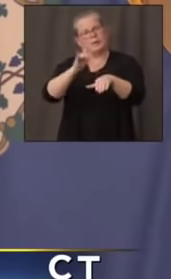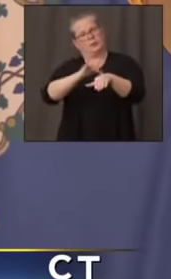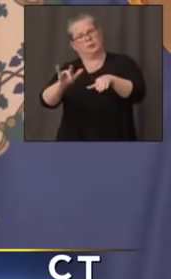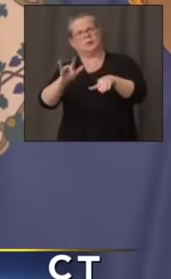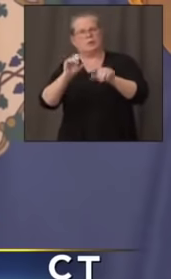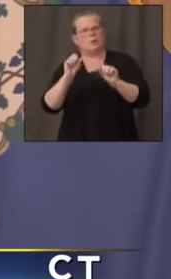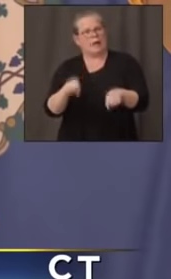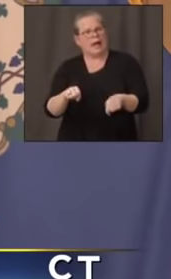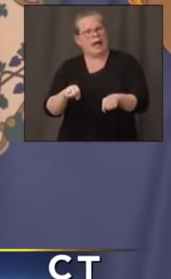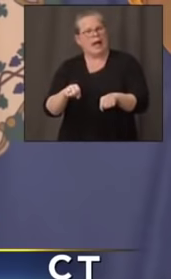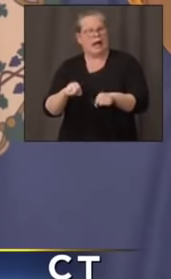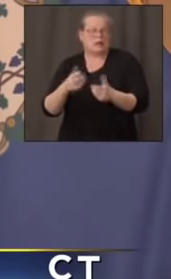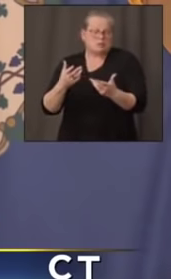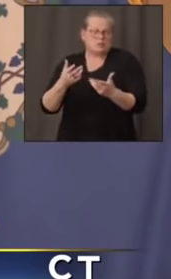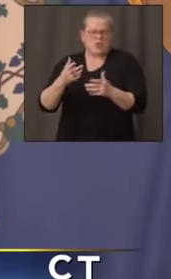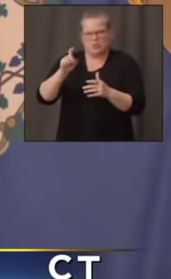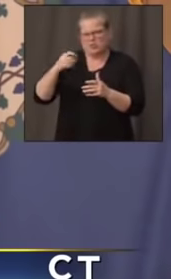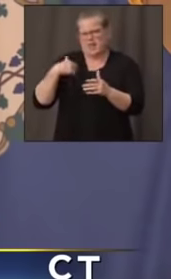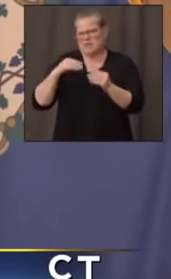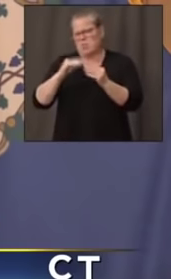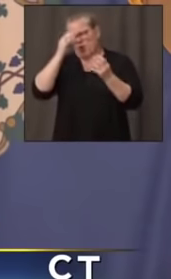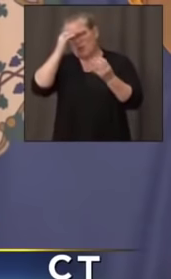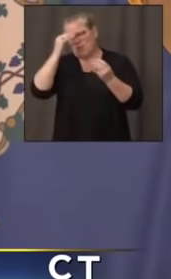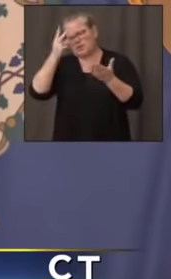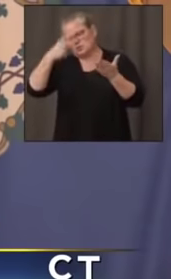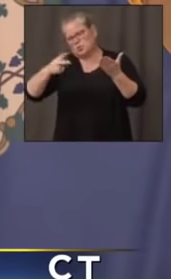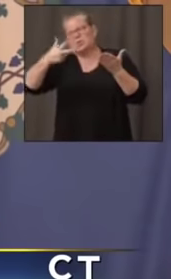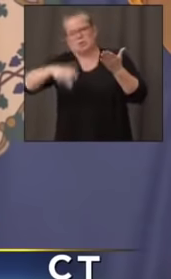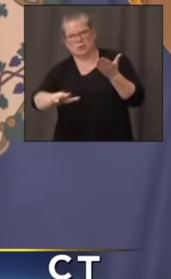2 or 3 weeks, you think? That's the expectation, yes.